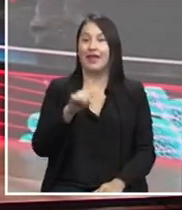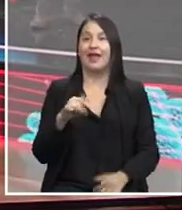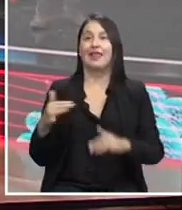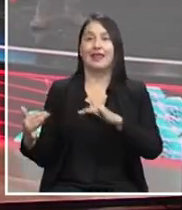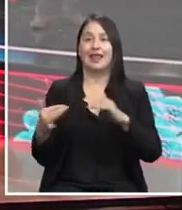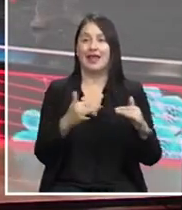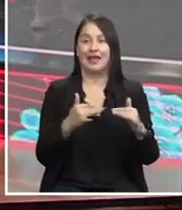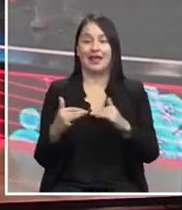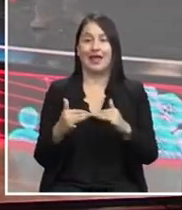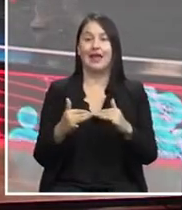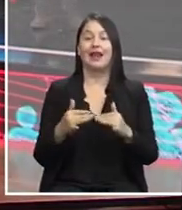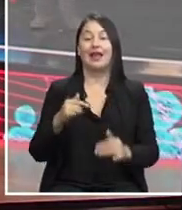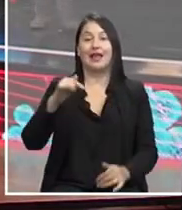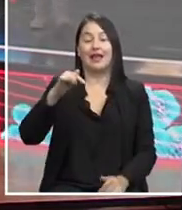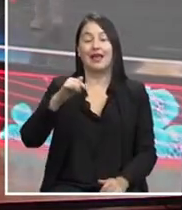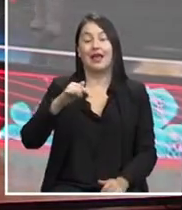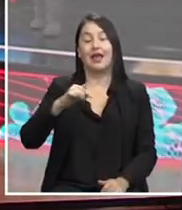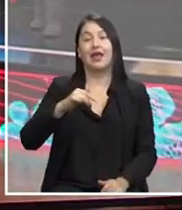Okay.